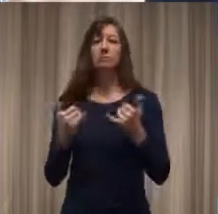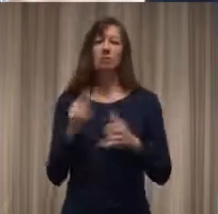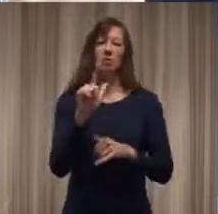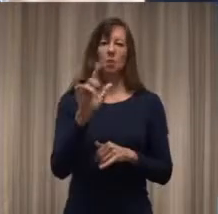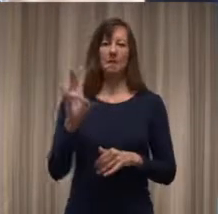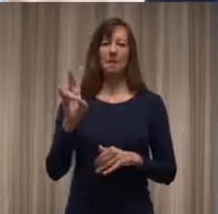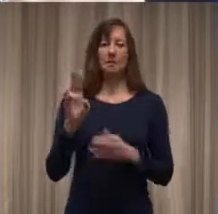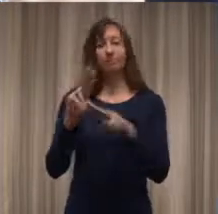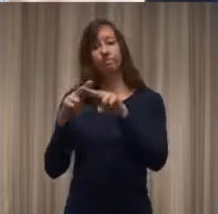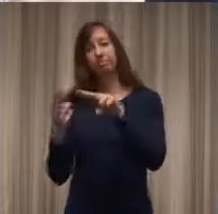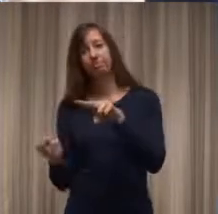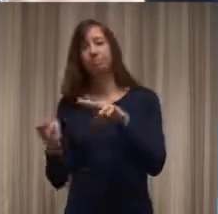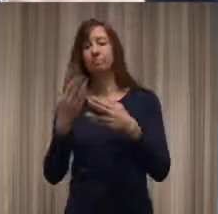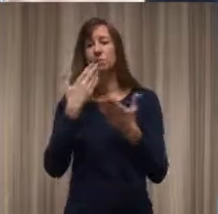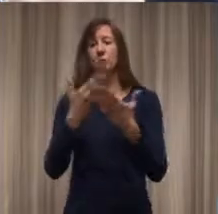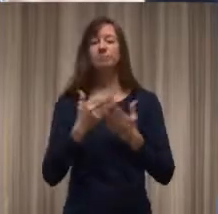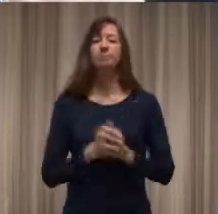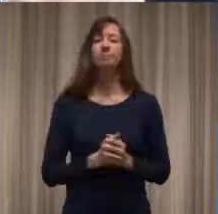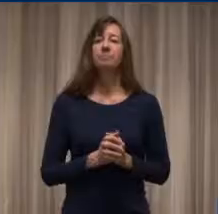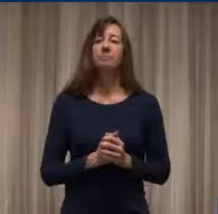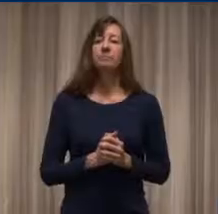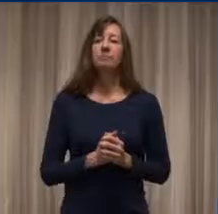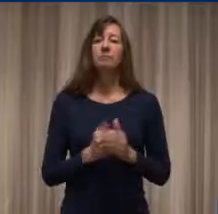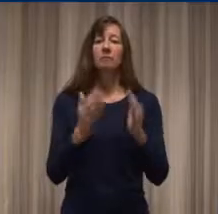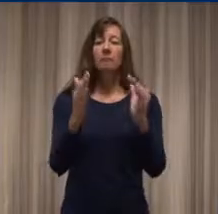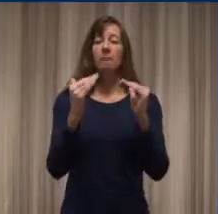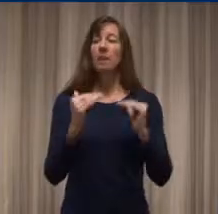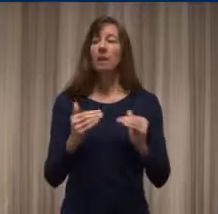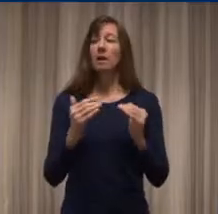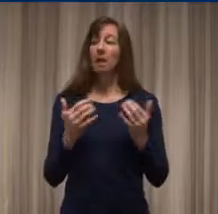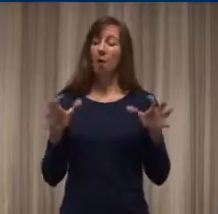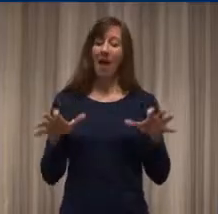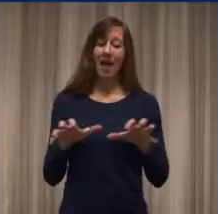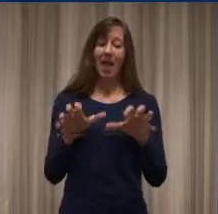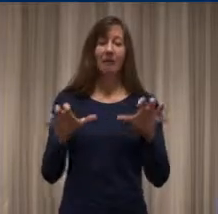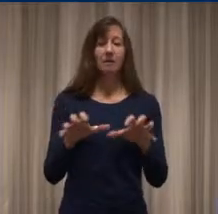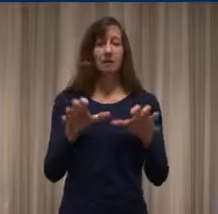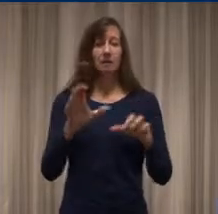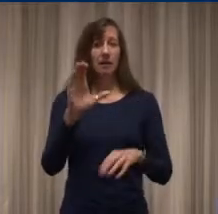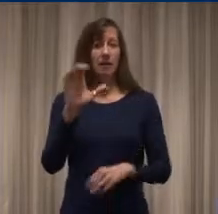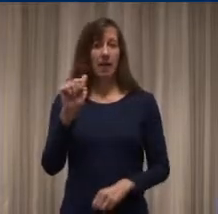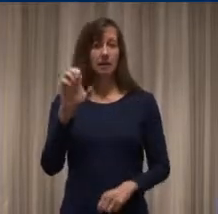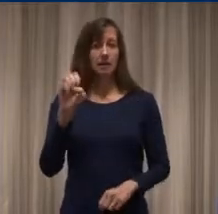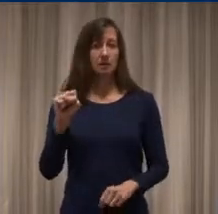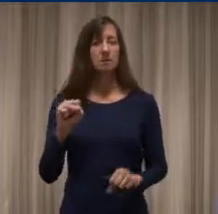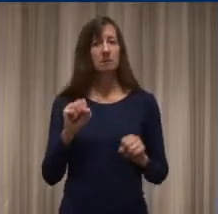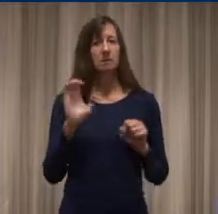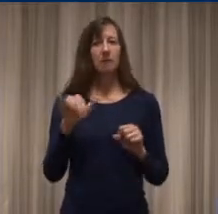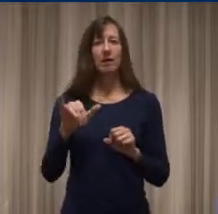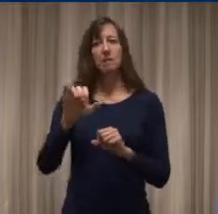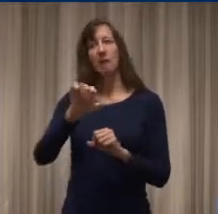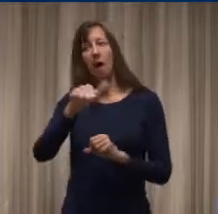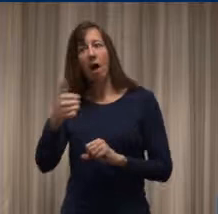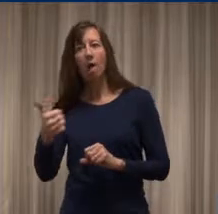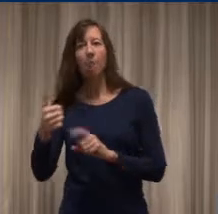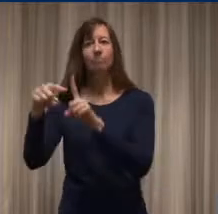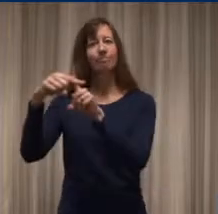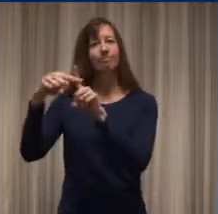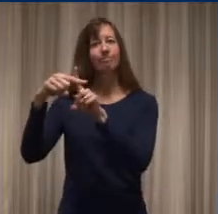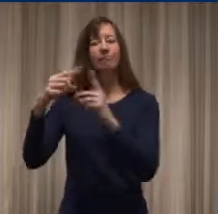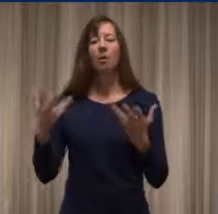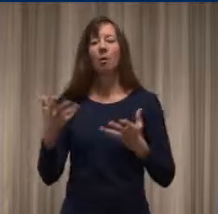Active cases, this is another point of encouragement. You can see it very clearly on the graph. We were